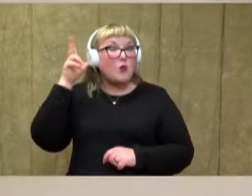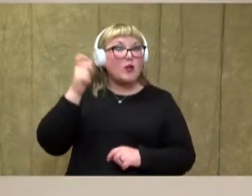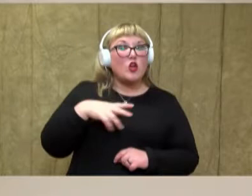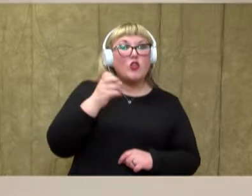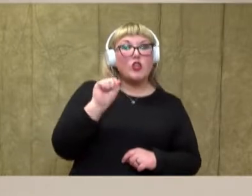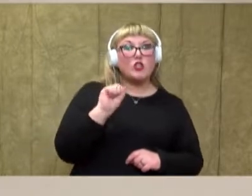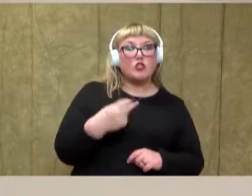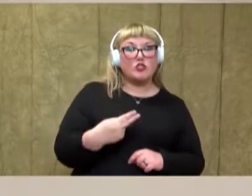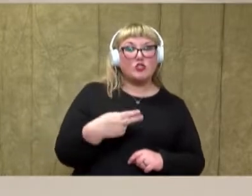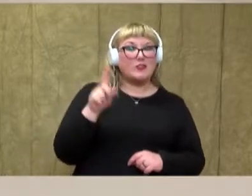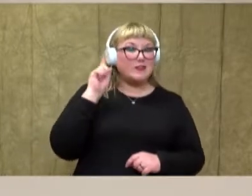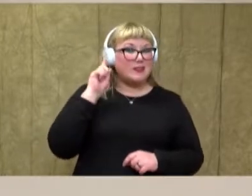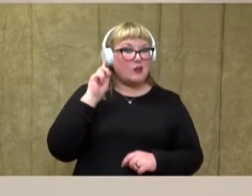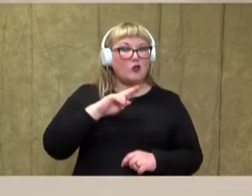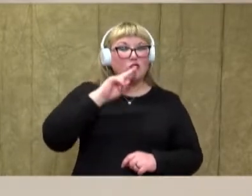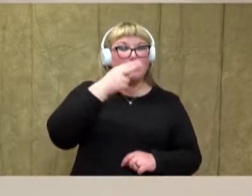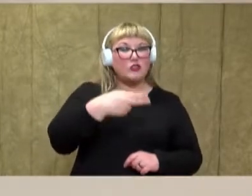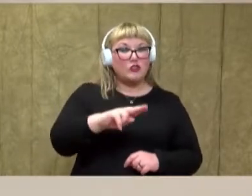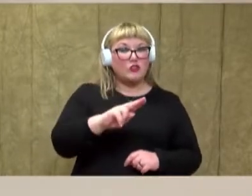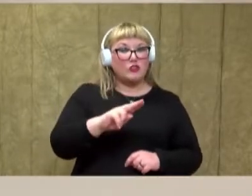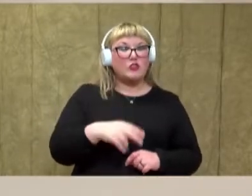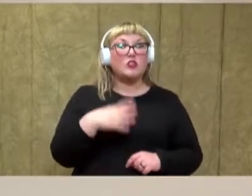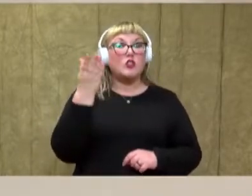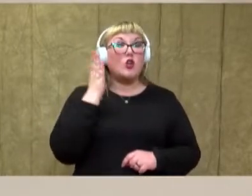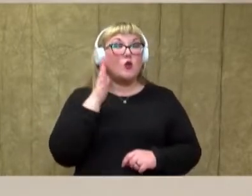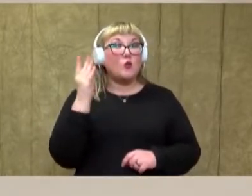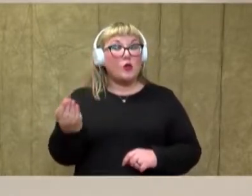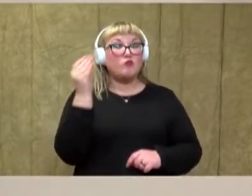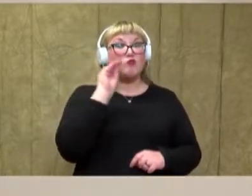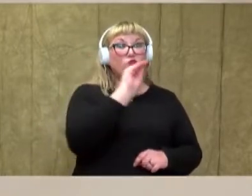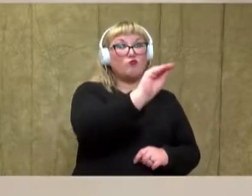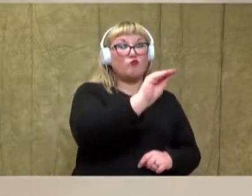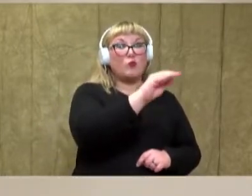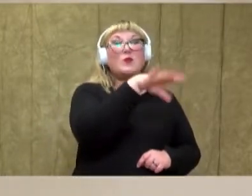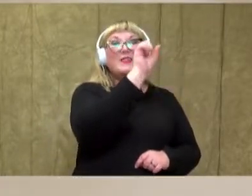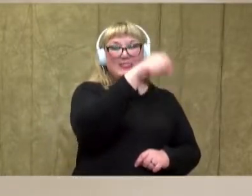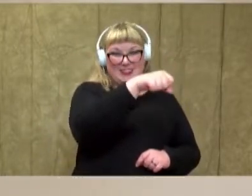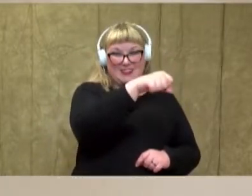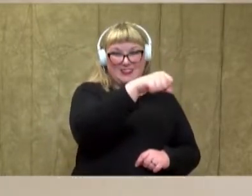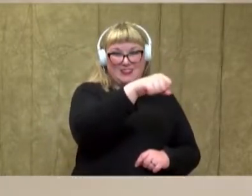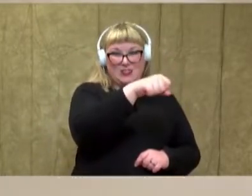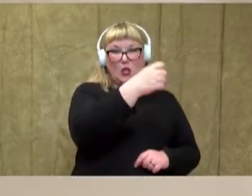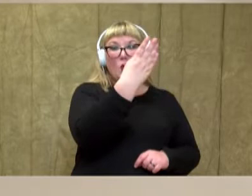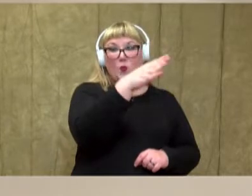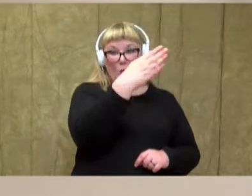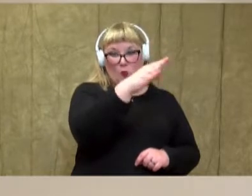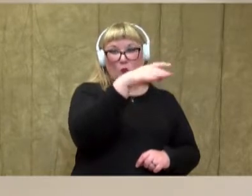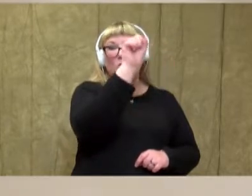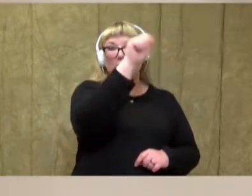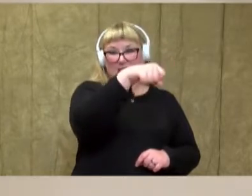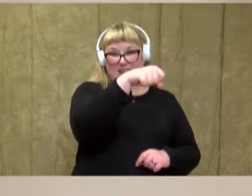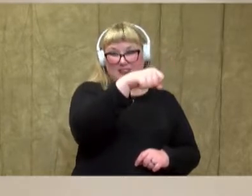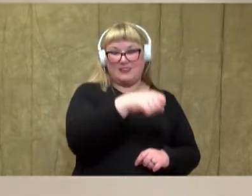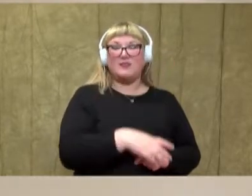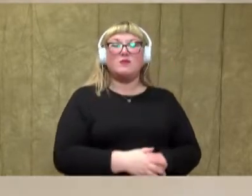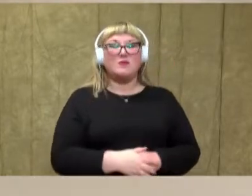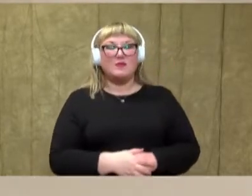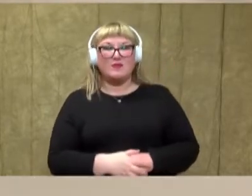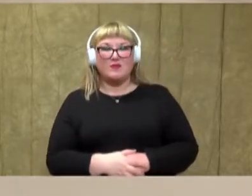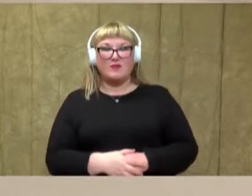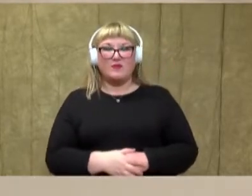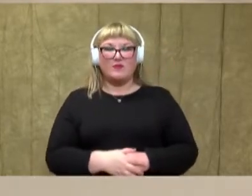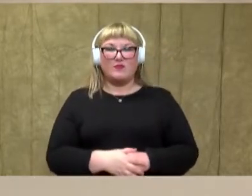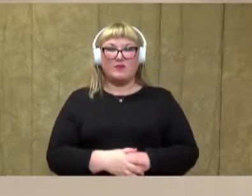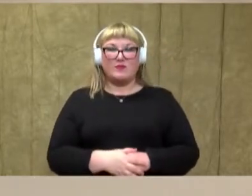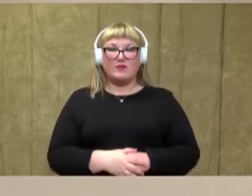sound. Wonderful job. So I'm going to stick it right here because that's yes. So far for our side with yes, that's representing the